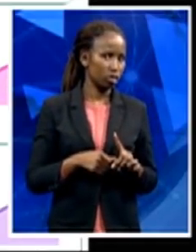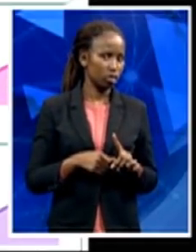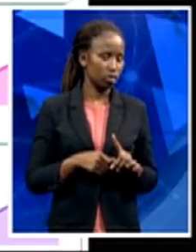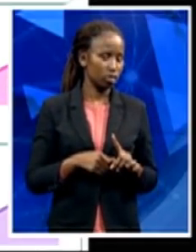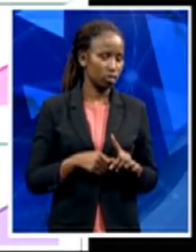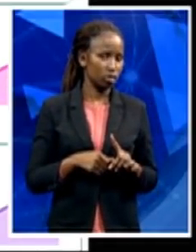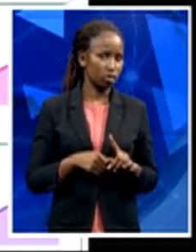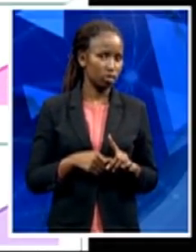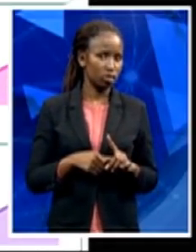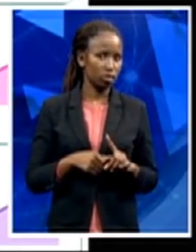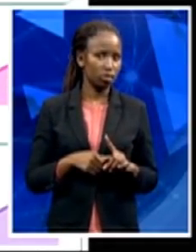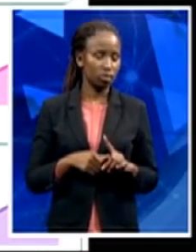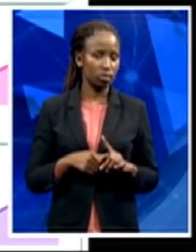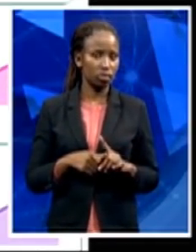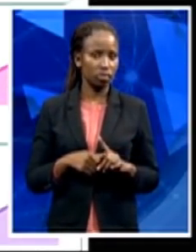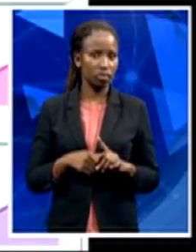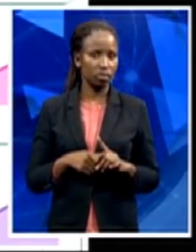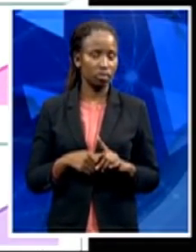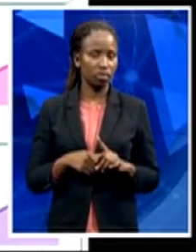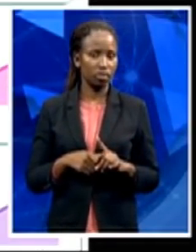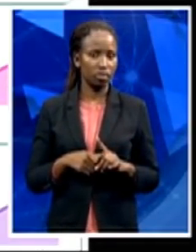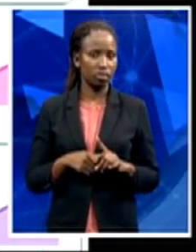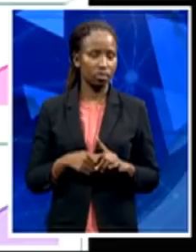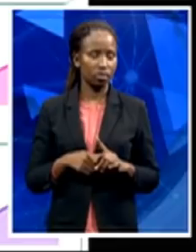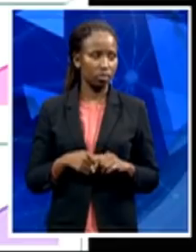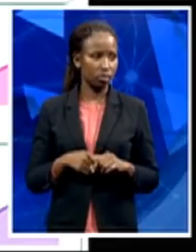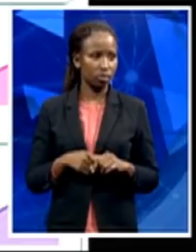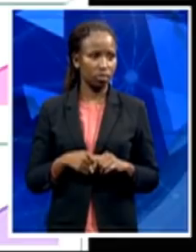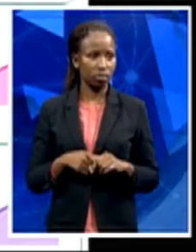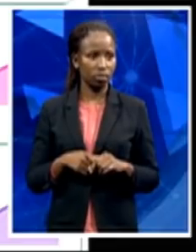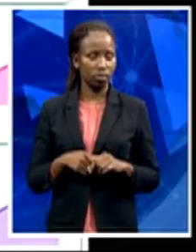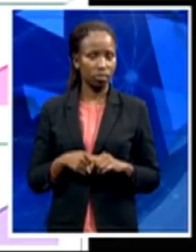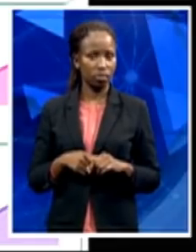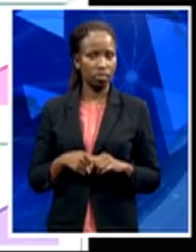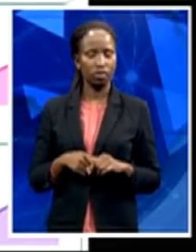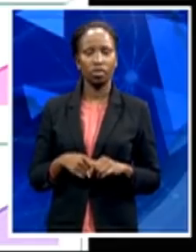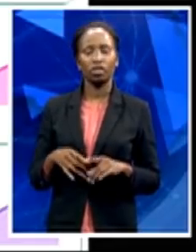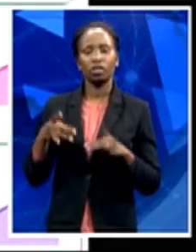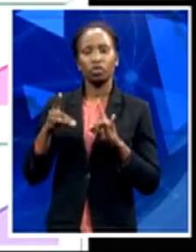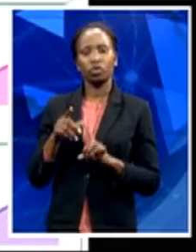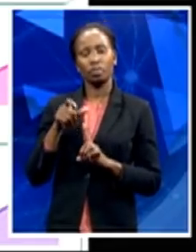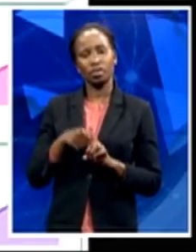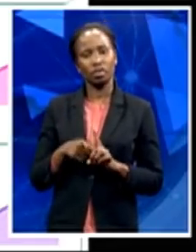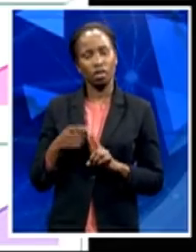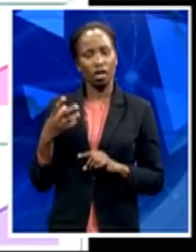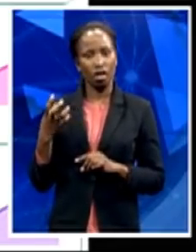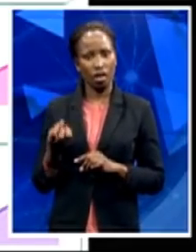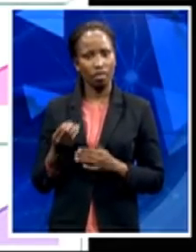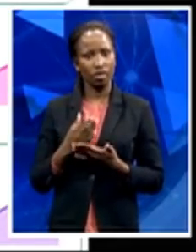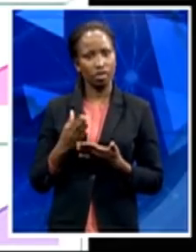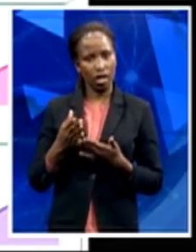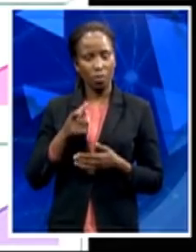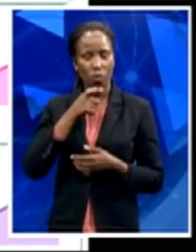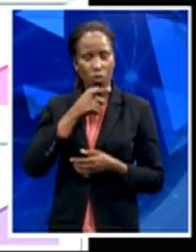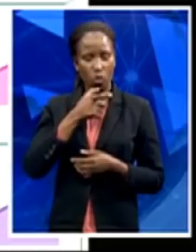Point, Honorable Chiro. Chairperson, there are various comments and concerns being raised in the WhatsApp